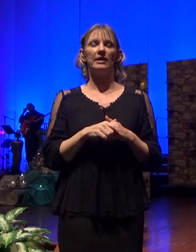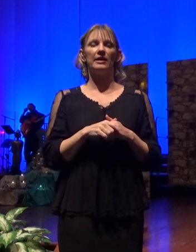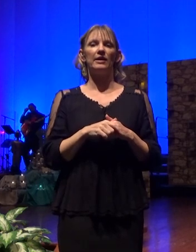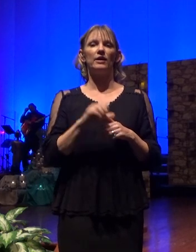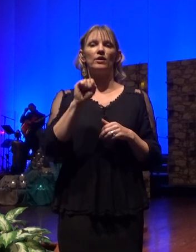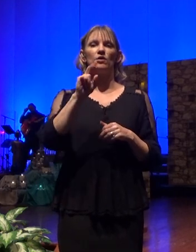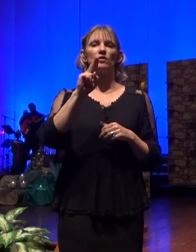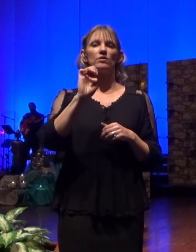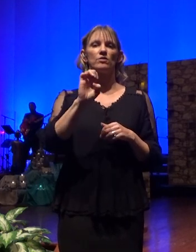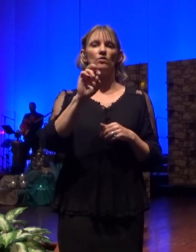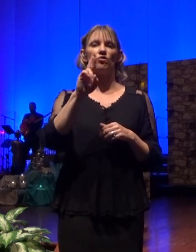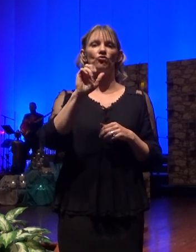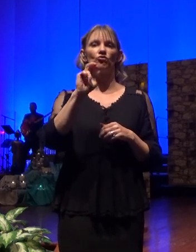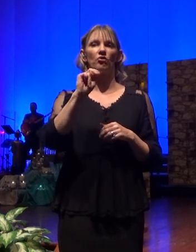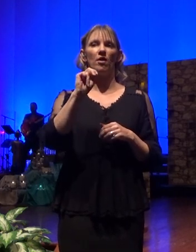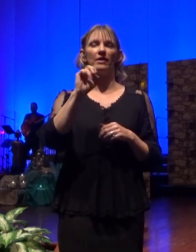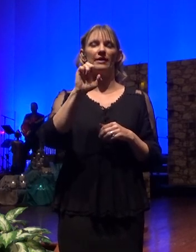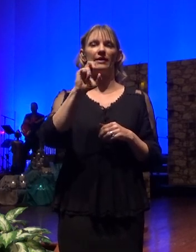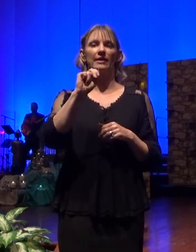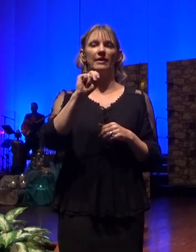Sue Ronenkamp.